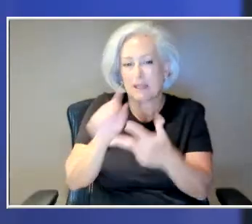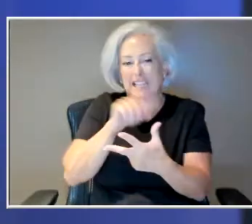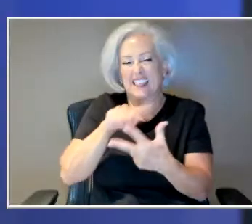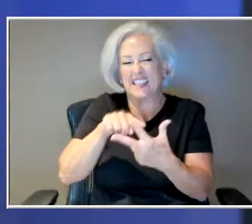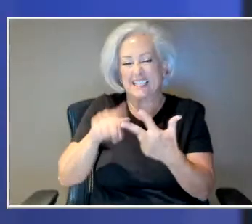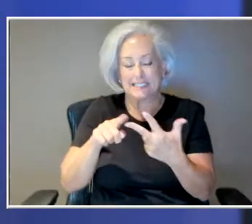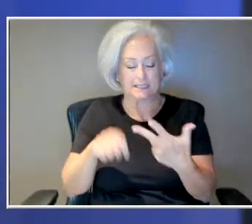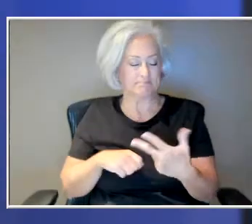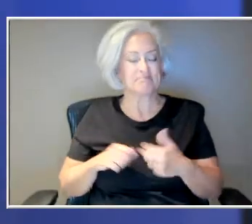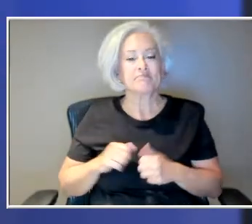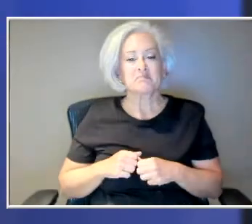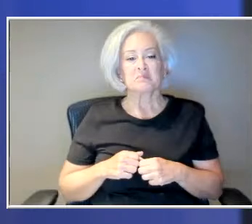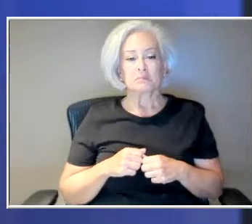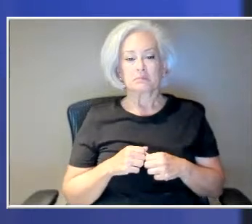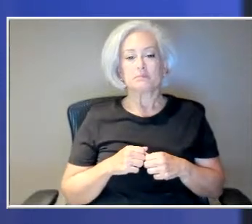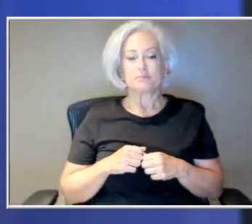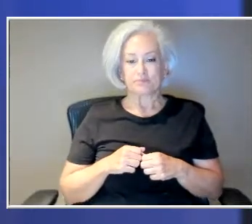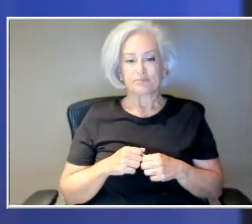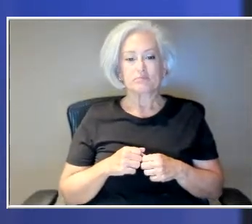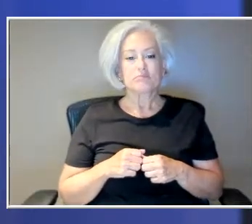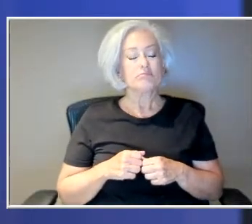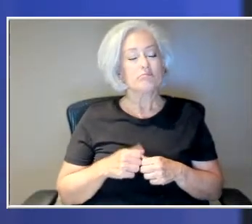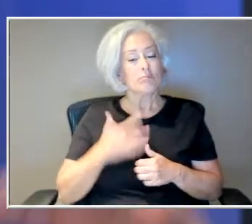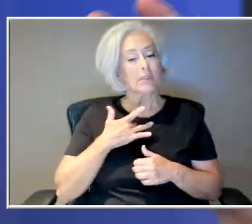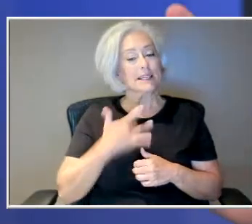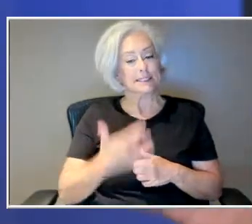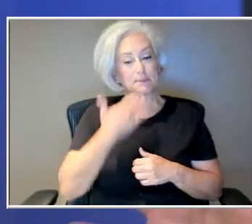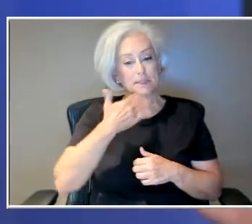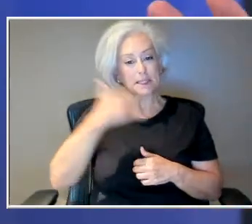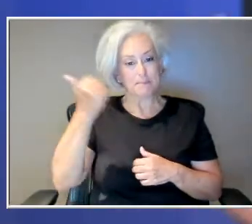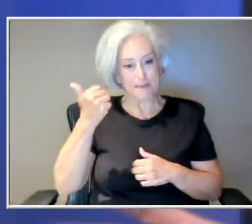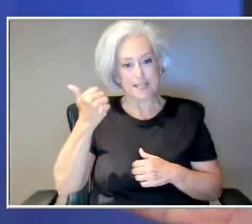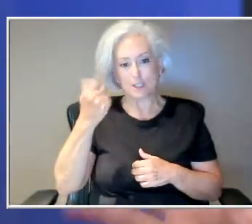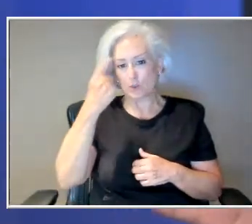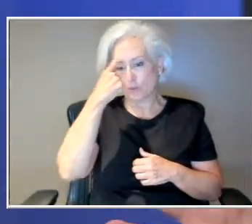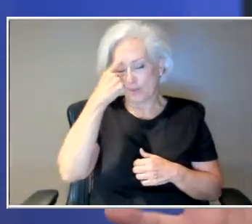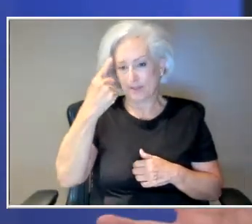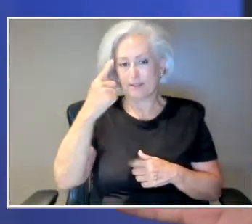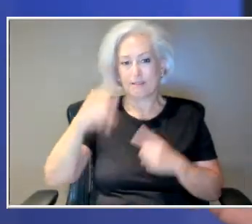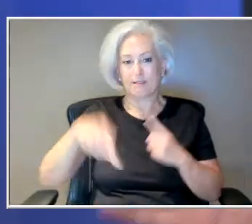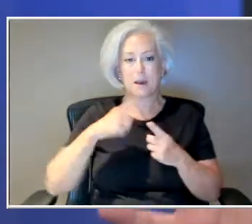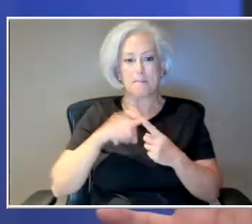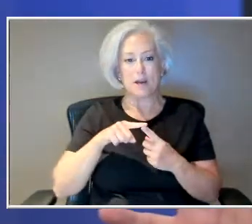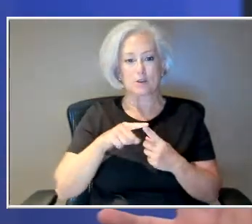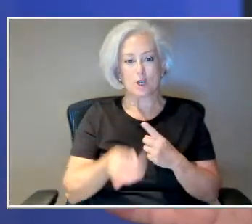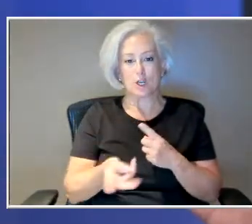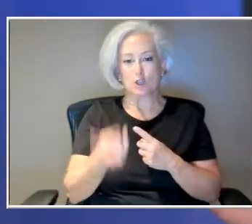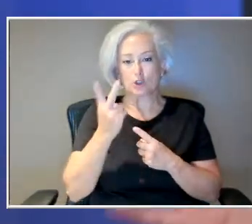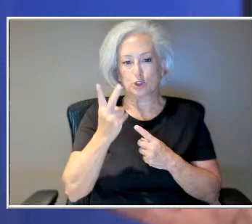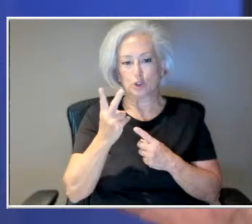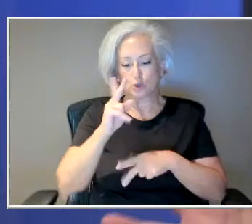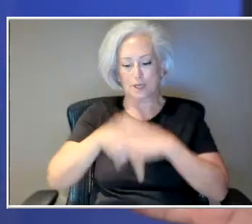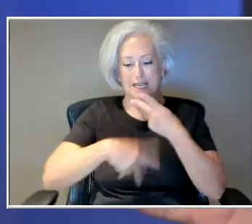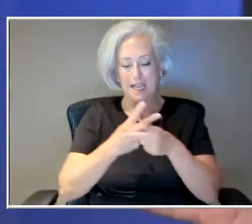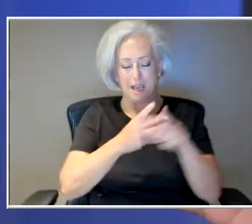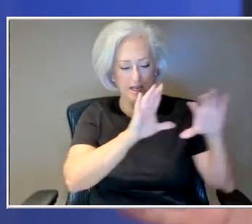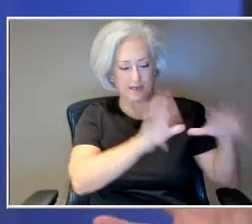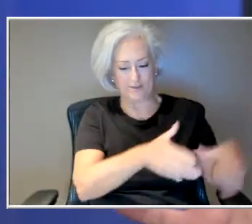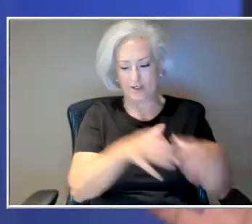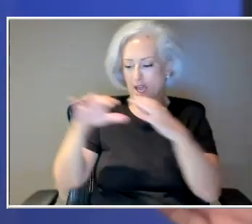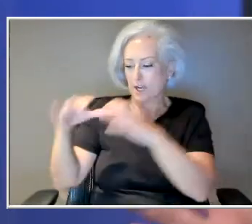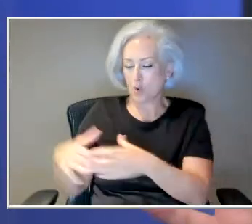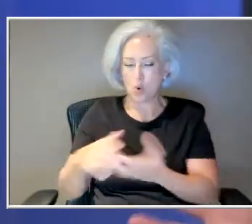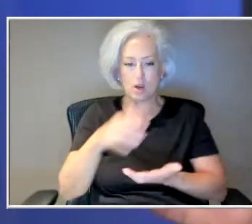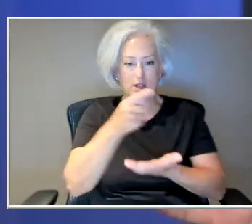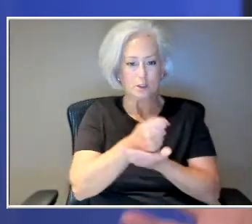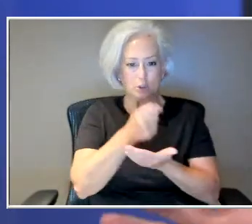typically, it's best to think about these things as 2 major categories of treatment, and they're both important.